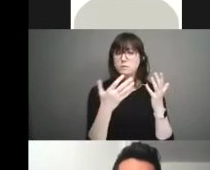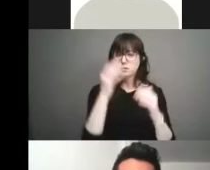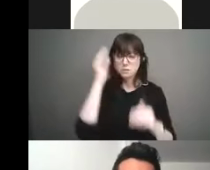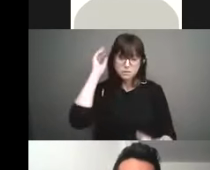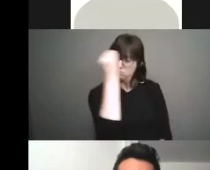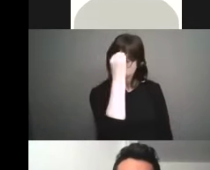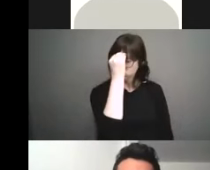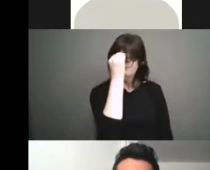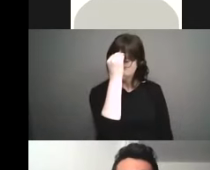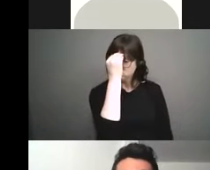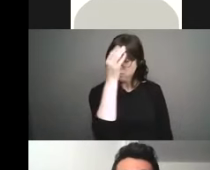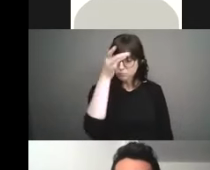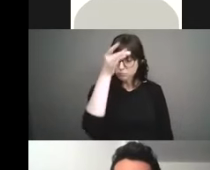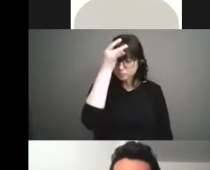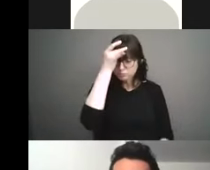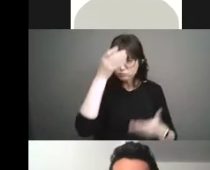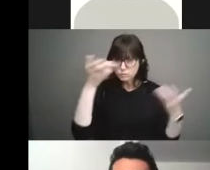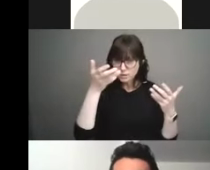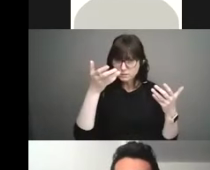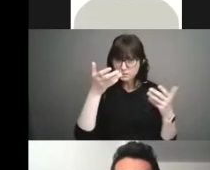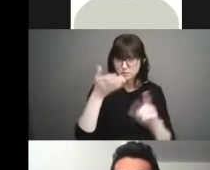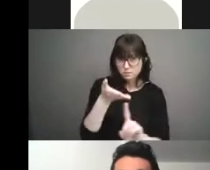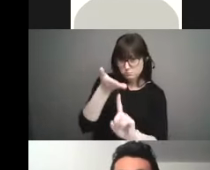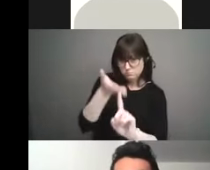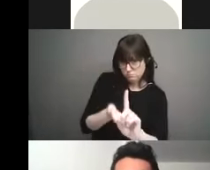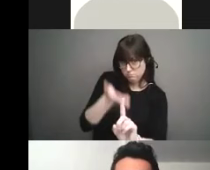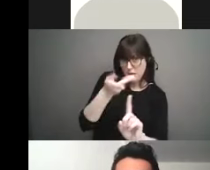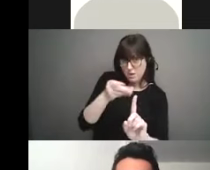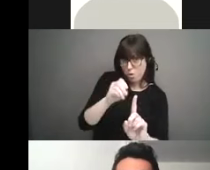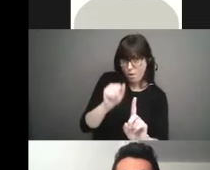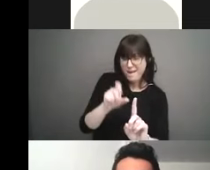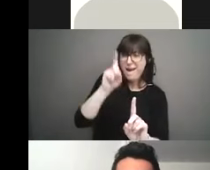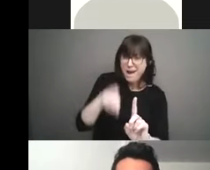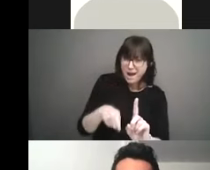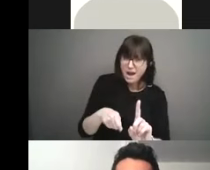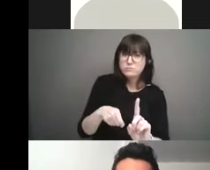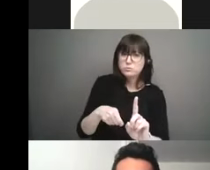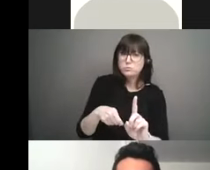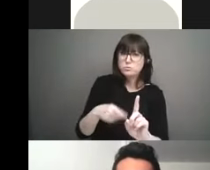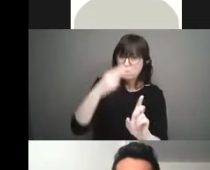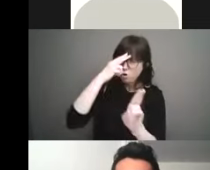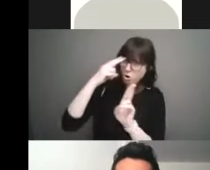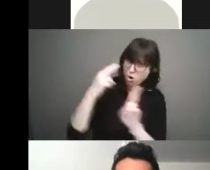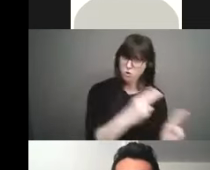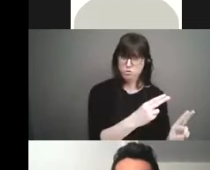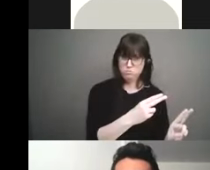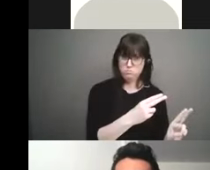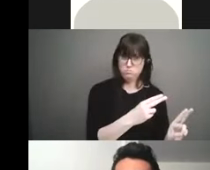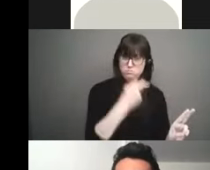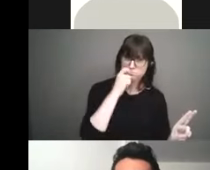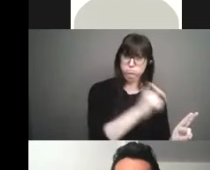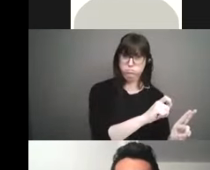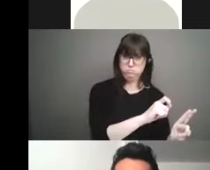all times is that that person has to act in the best interests of the grantor, and